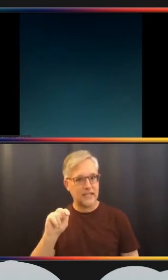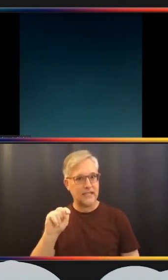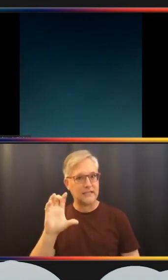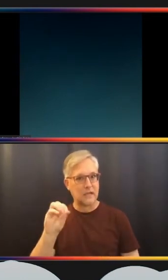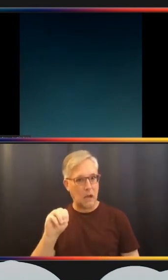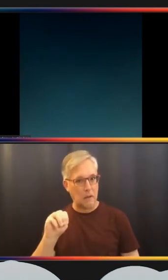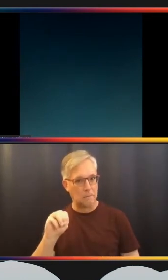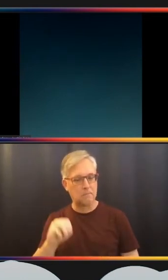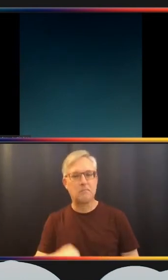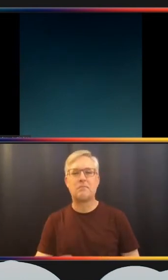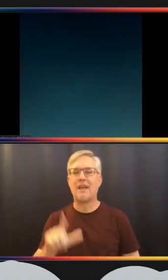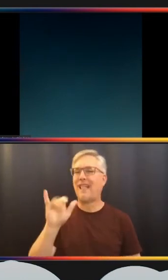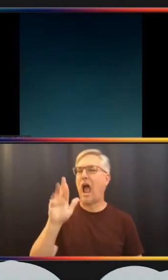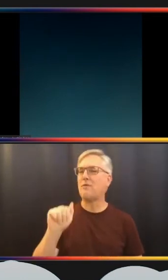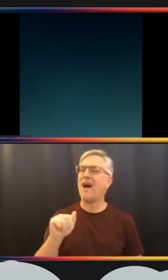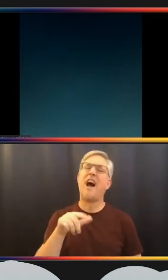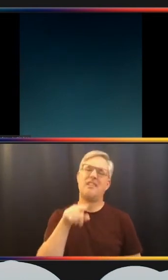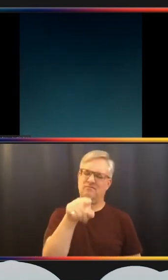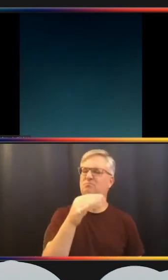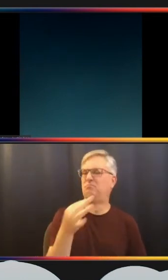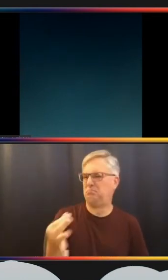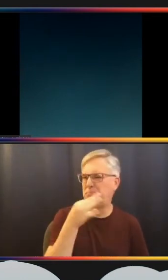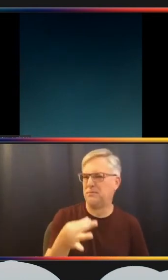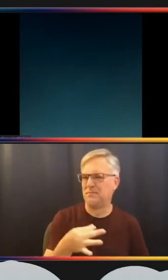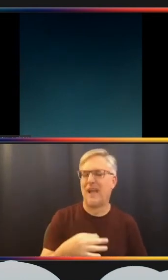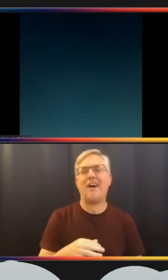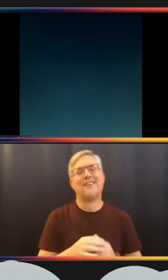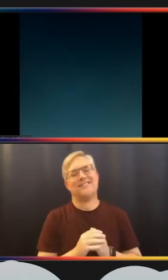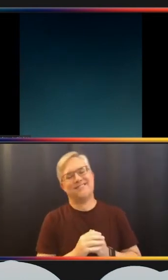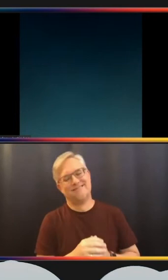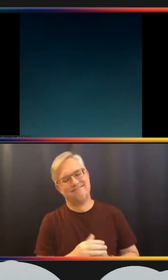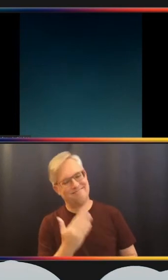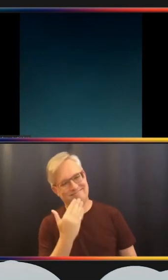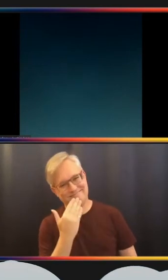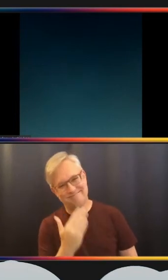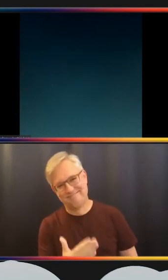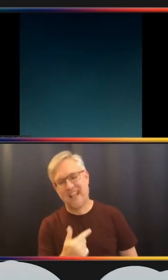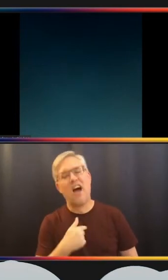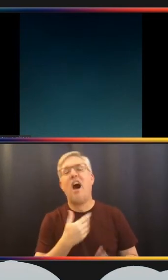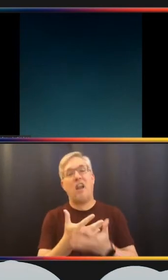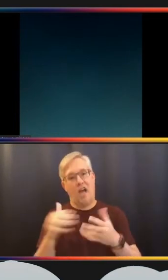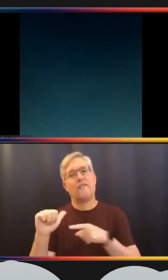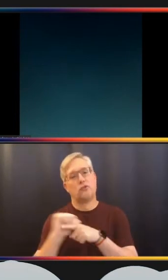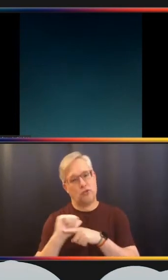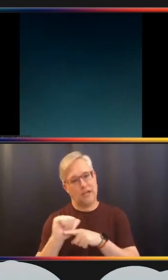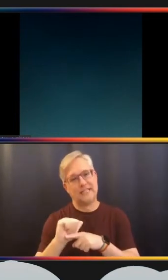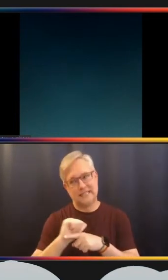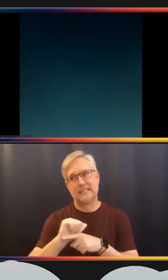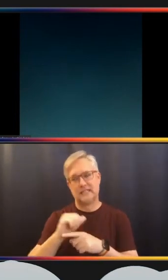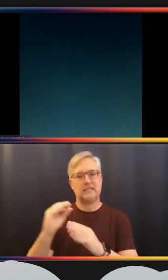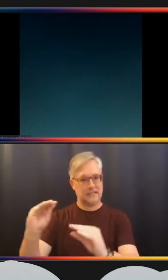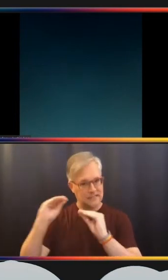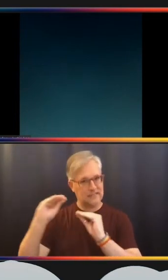And you're killing it. Thank you. I mean, listen, I've had a lot of training too.